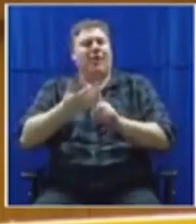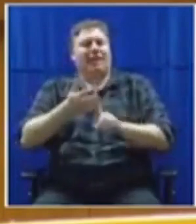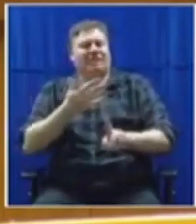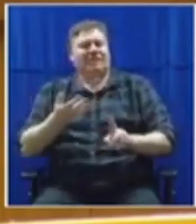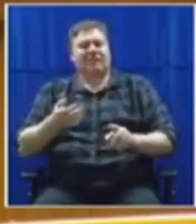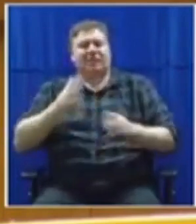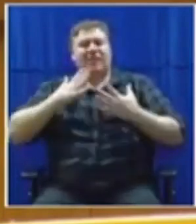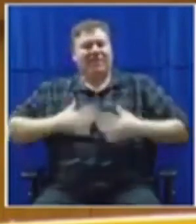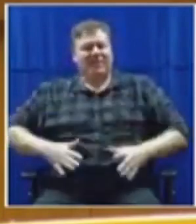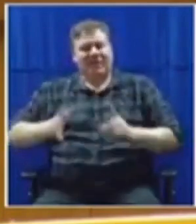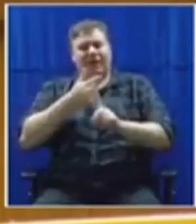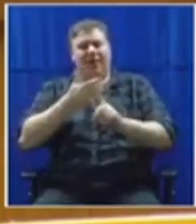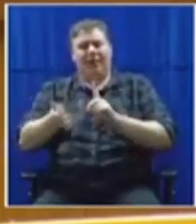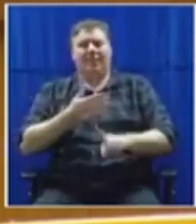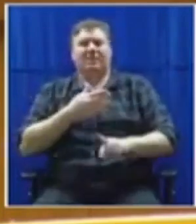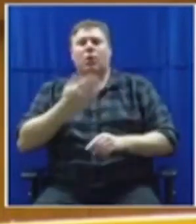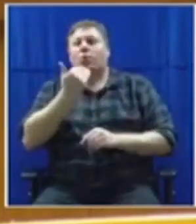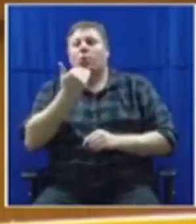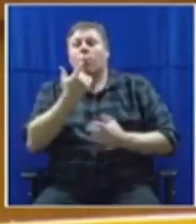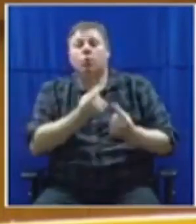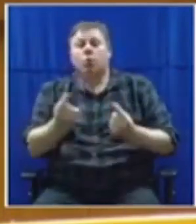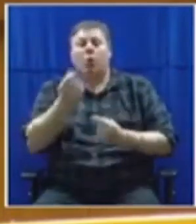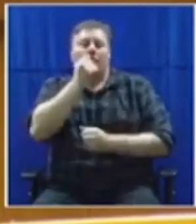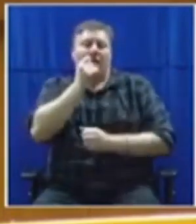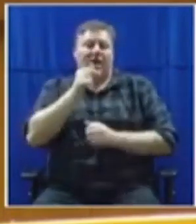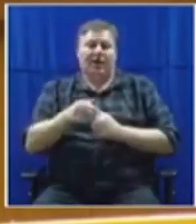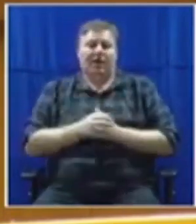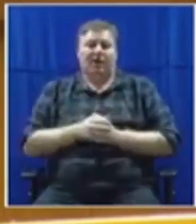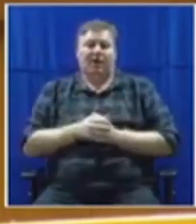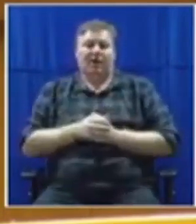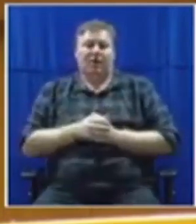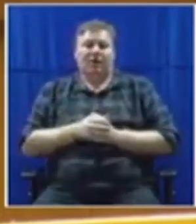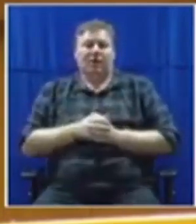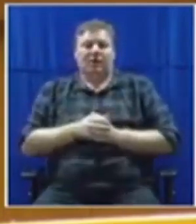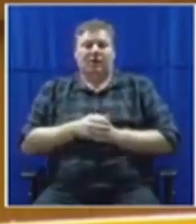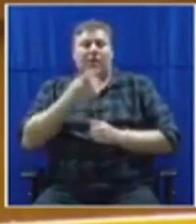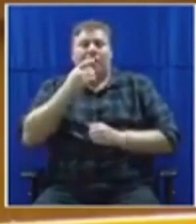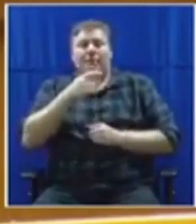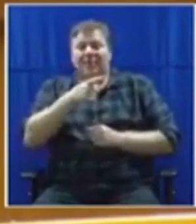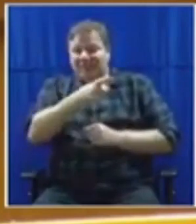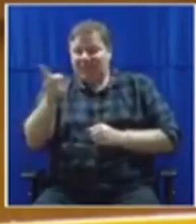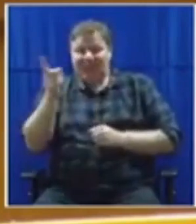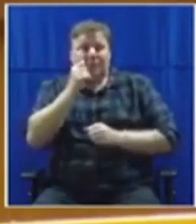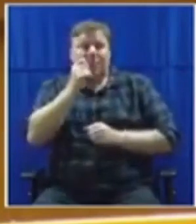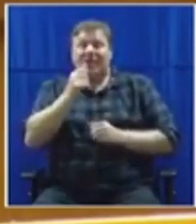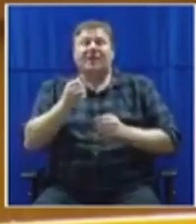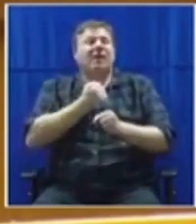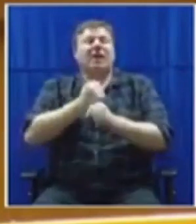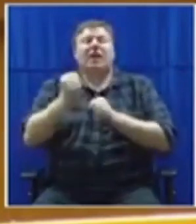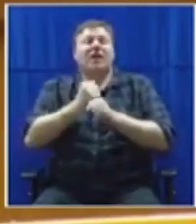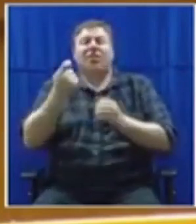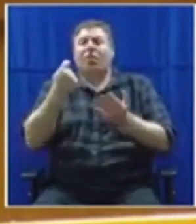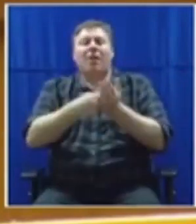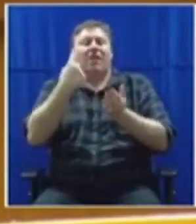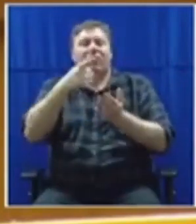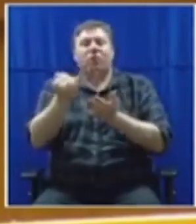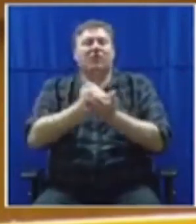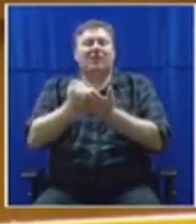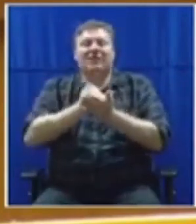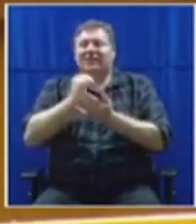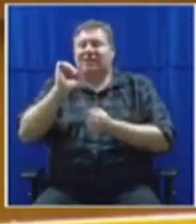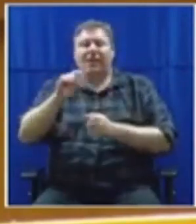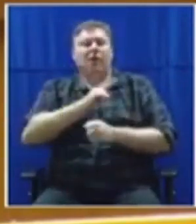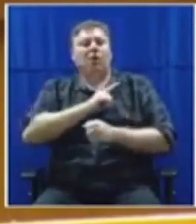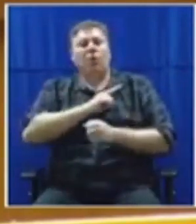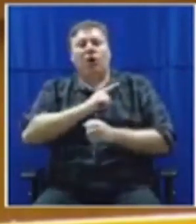The perpetrators of these vile acts are likely never to pay for their sins, because our criminal justice system